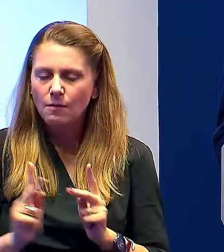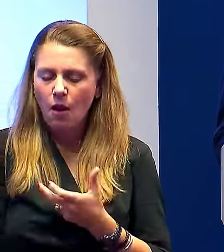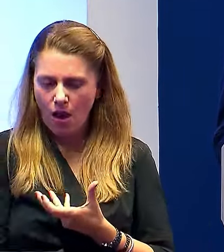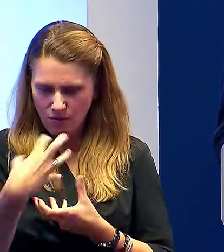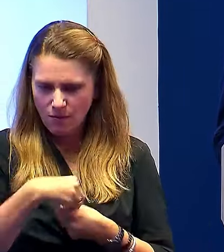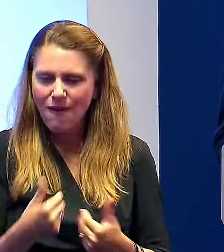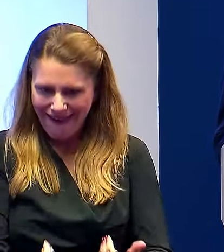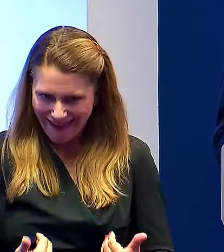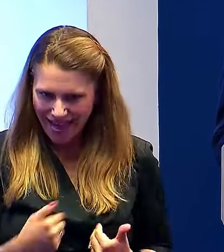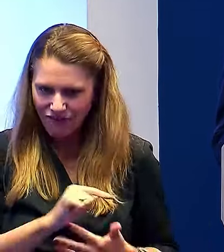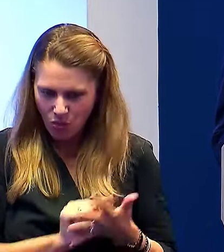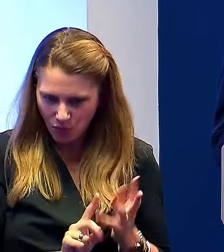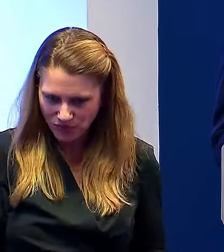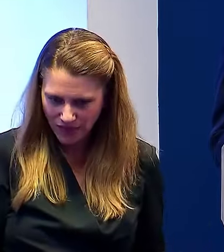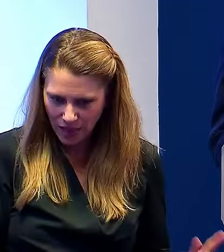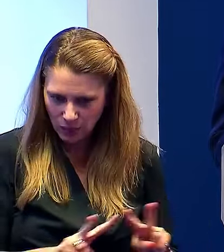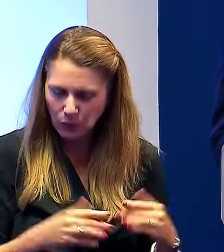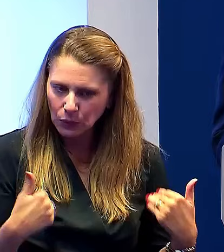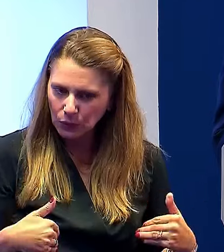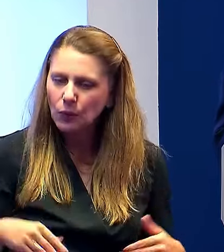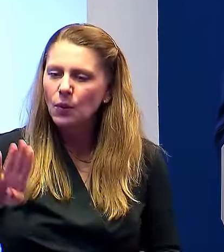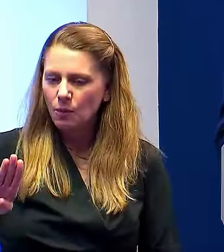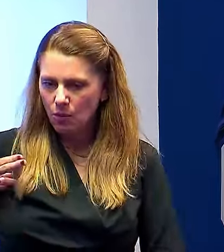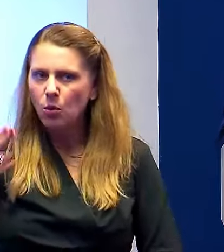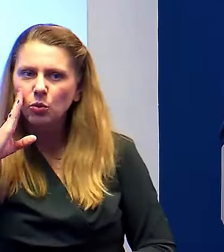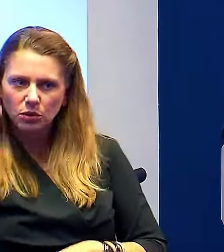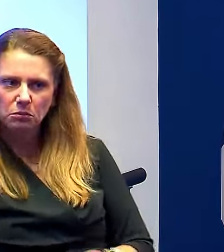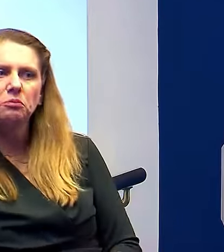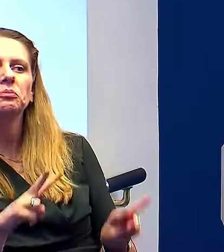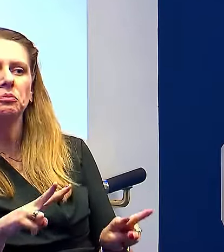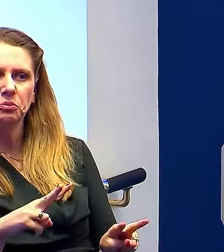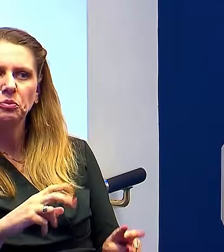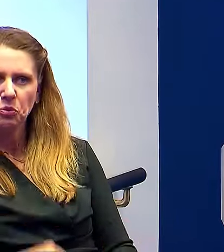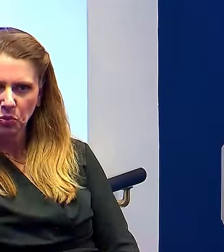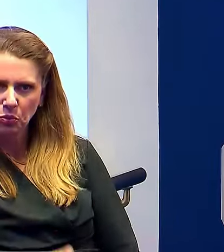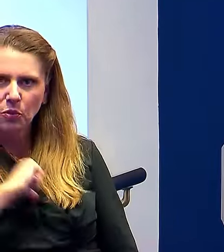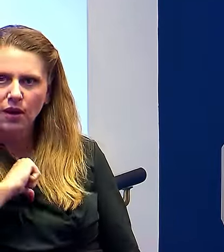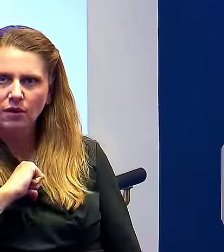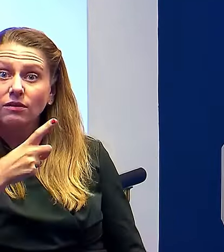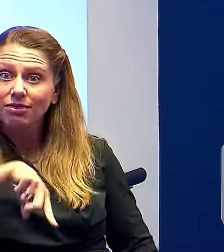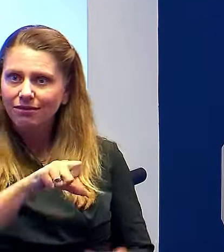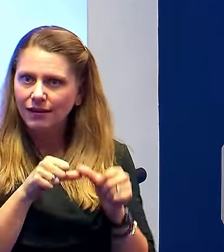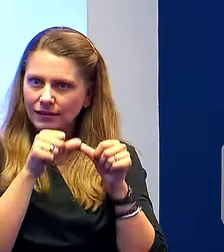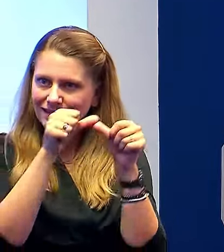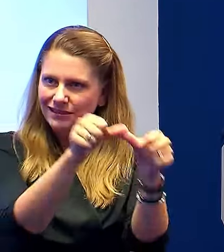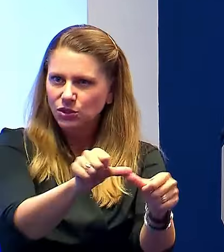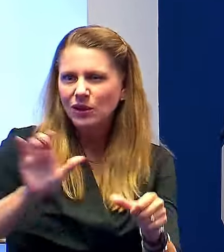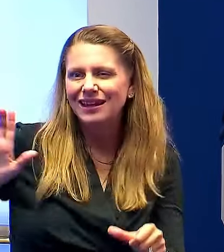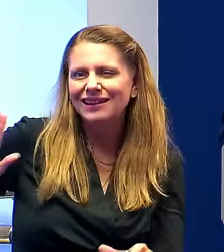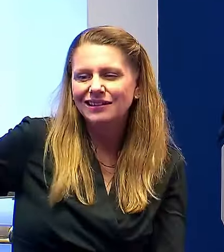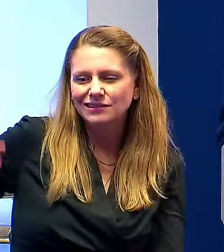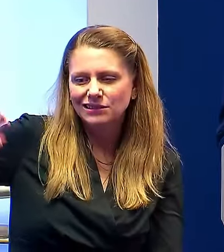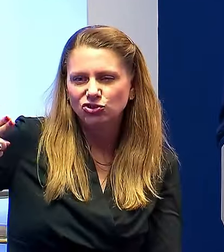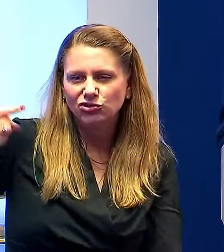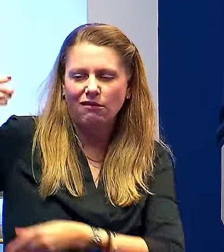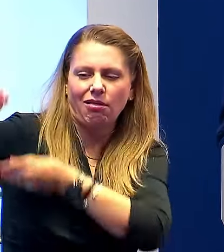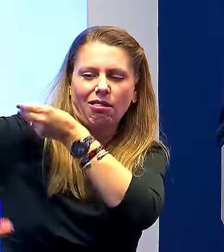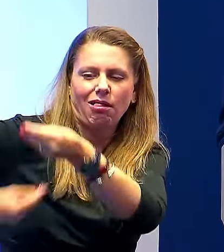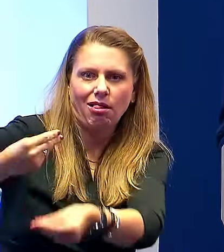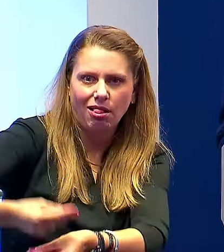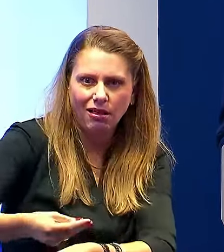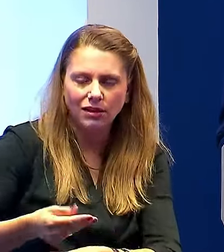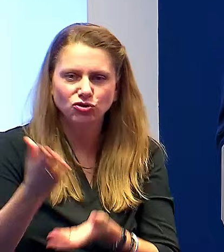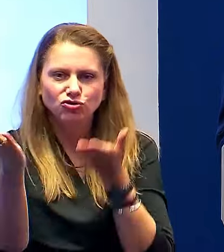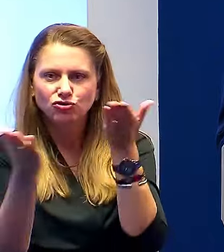proud. Award recipients carry on the legacy left by Bob Hope in serving those who protect our nation, whether that